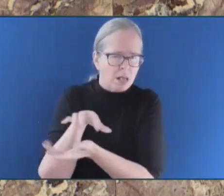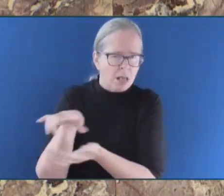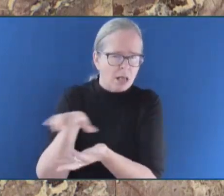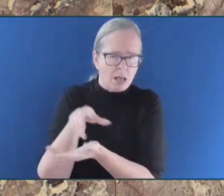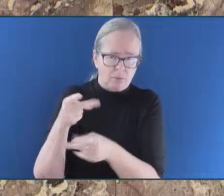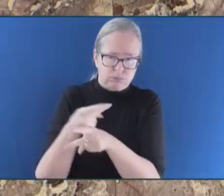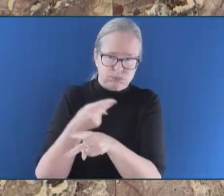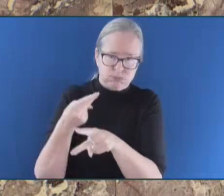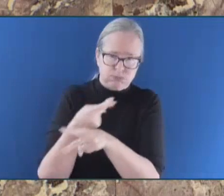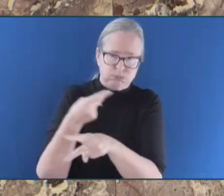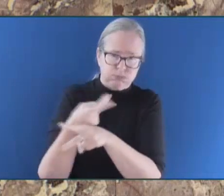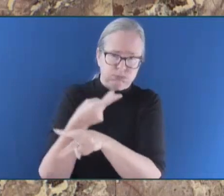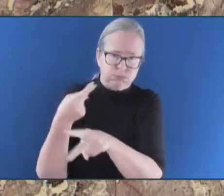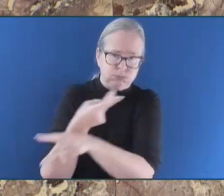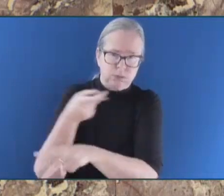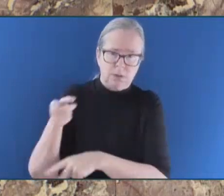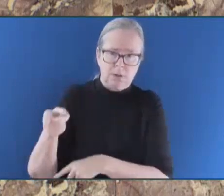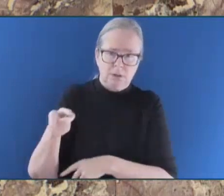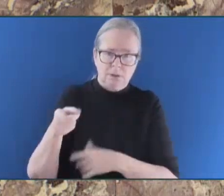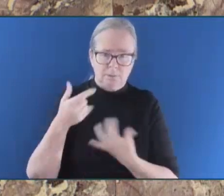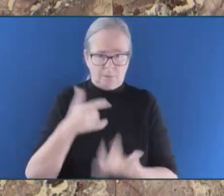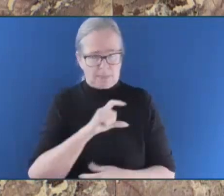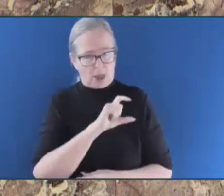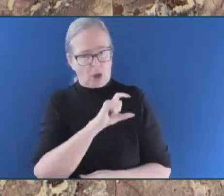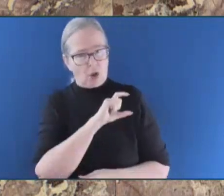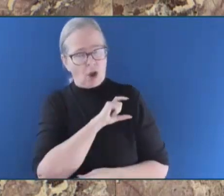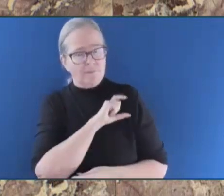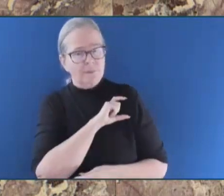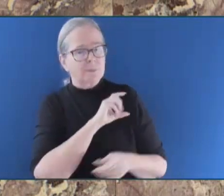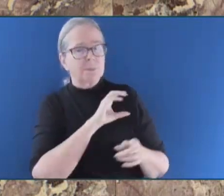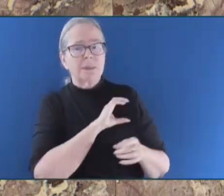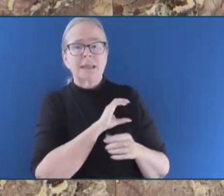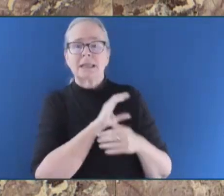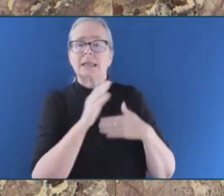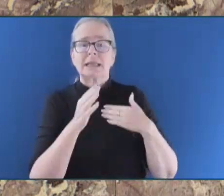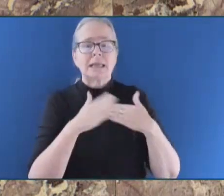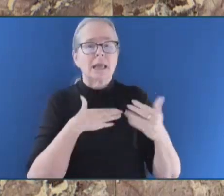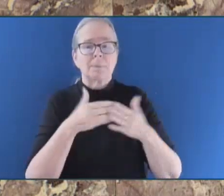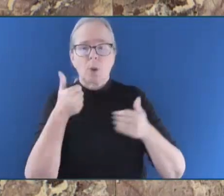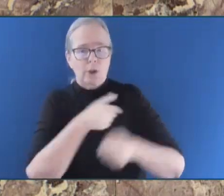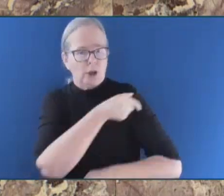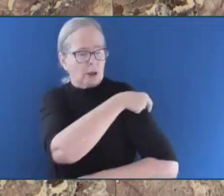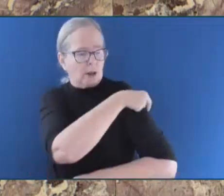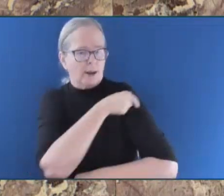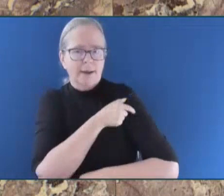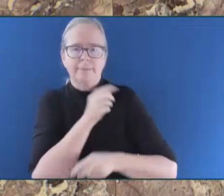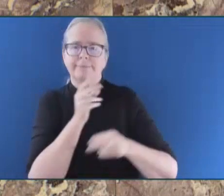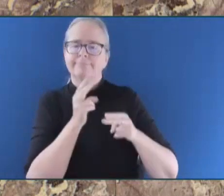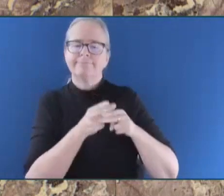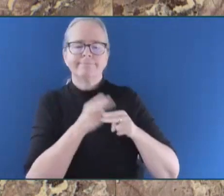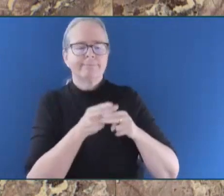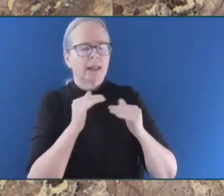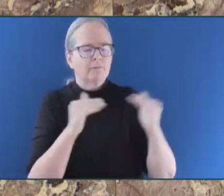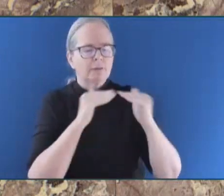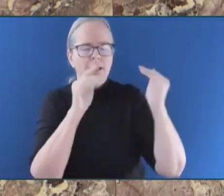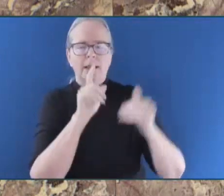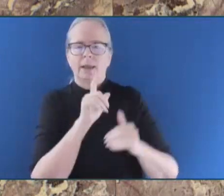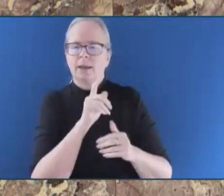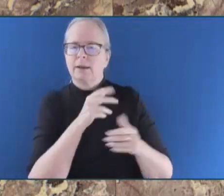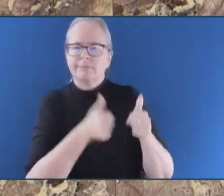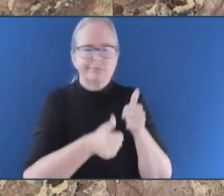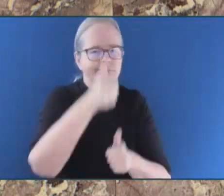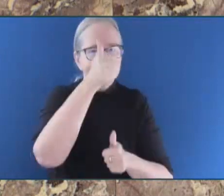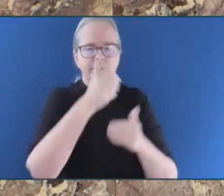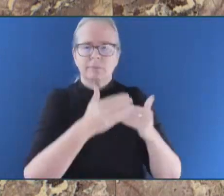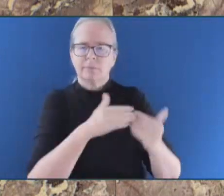the Premier's soft-on-crime policies and his catch-and-release system justice system will continue to fail Surrey residents and the